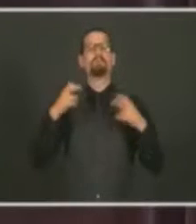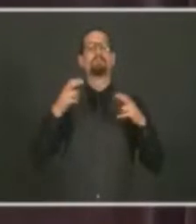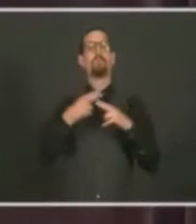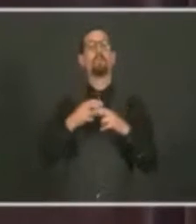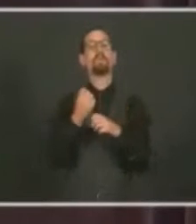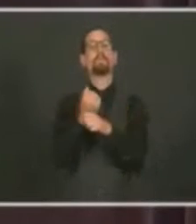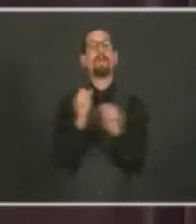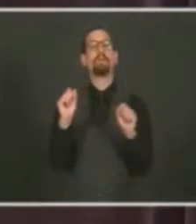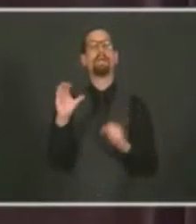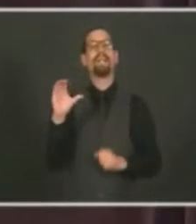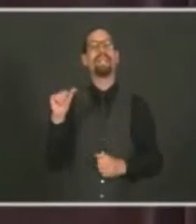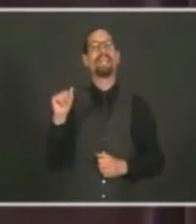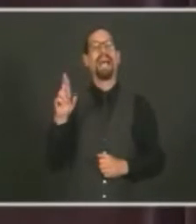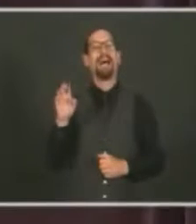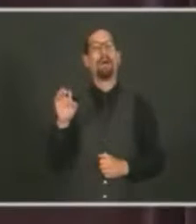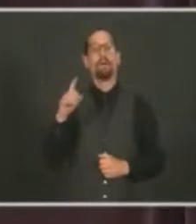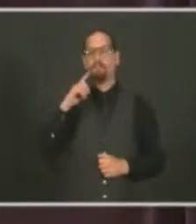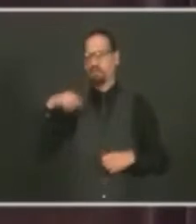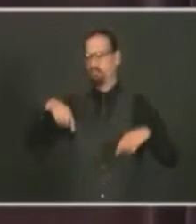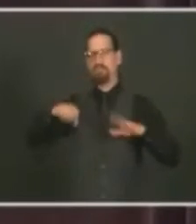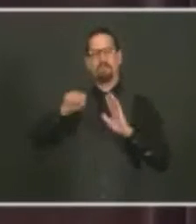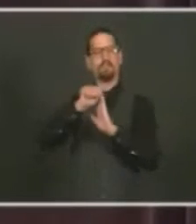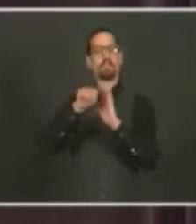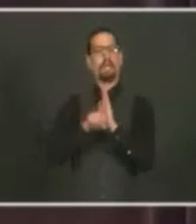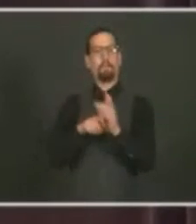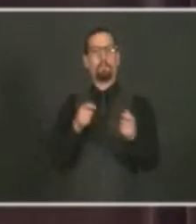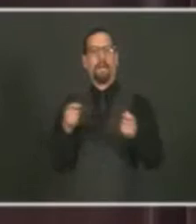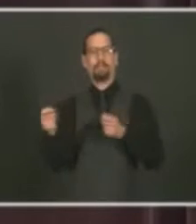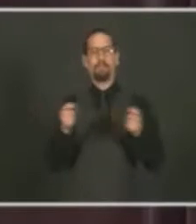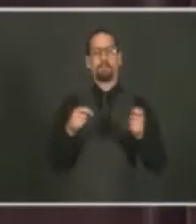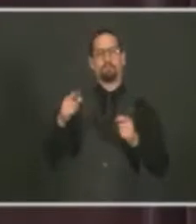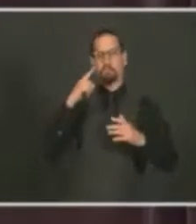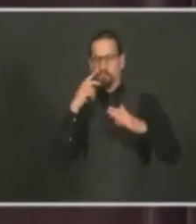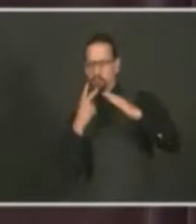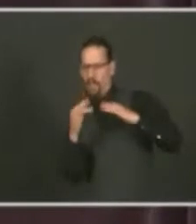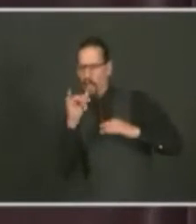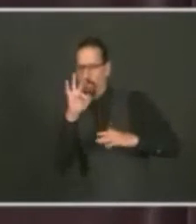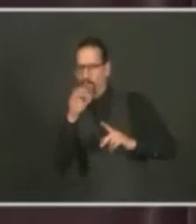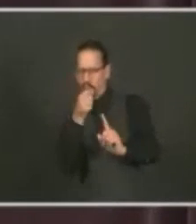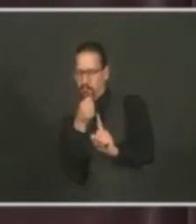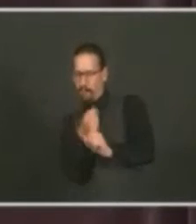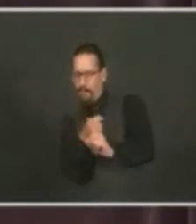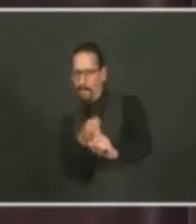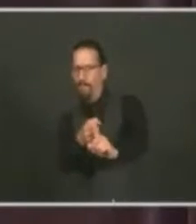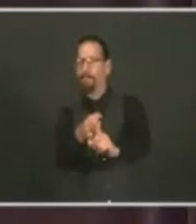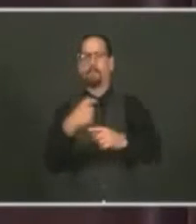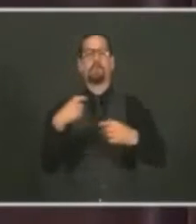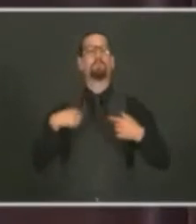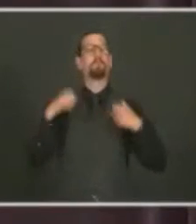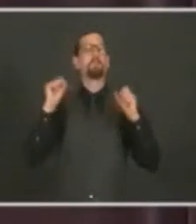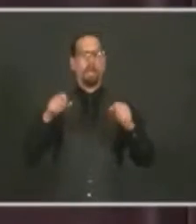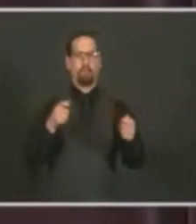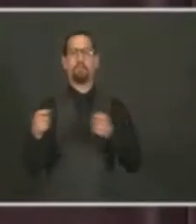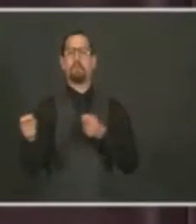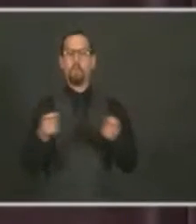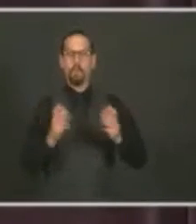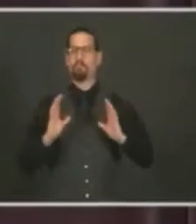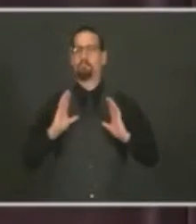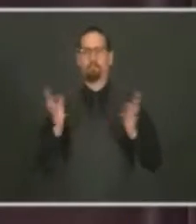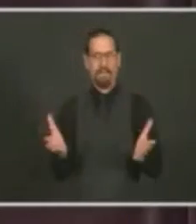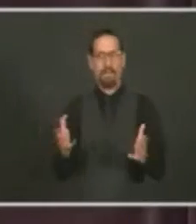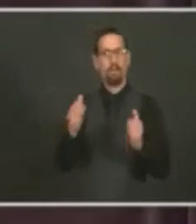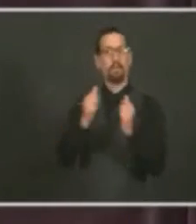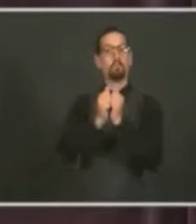could conceivably see without those 2 facilities going forward. Another piece